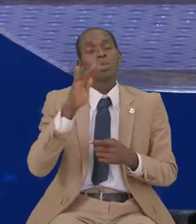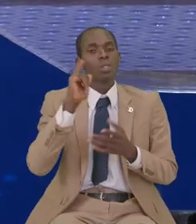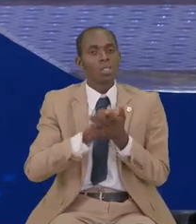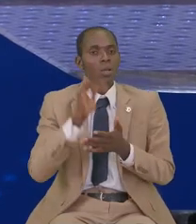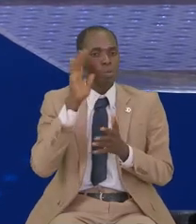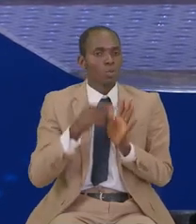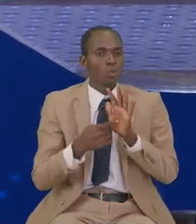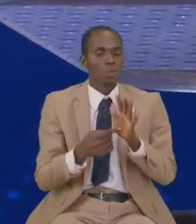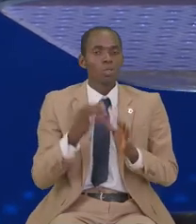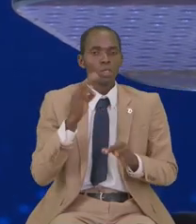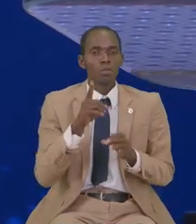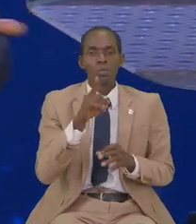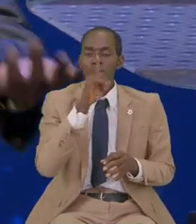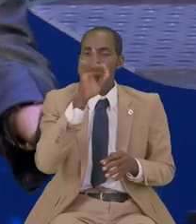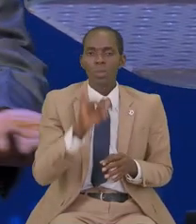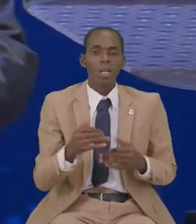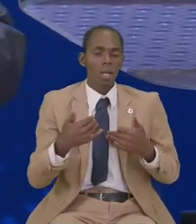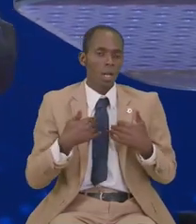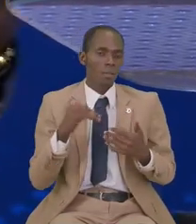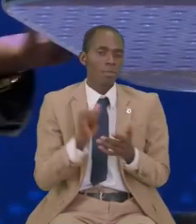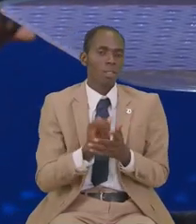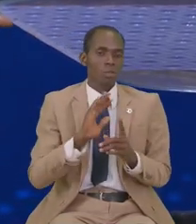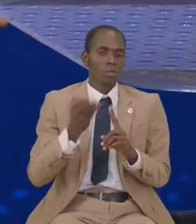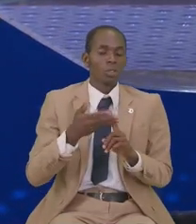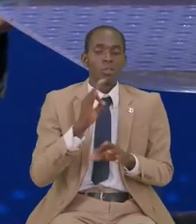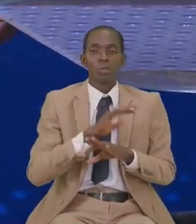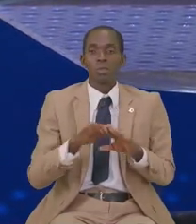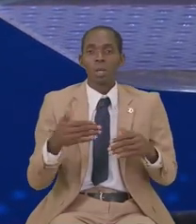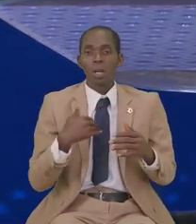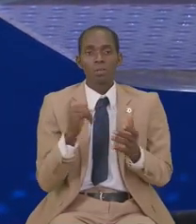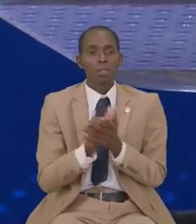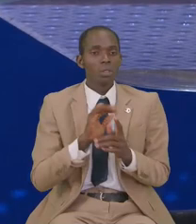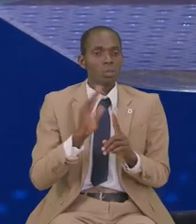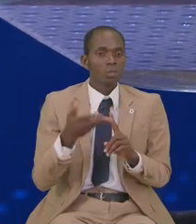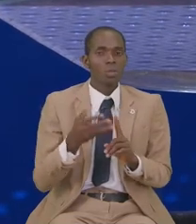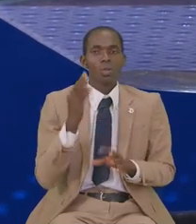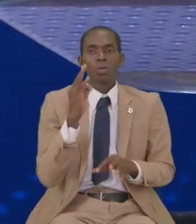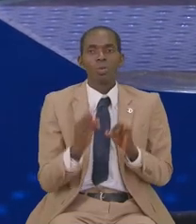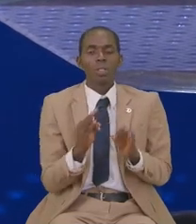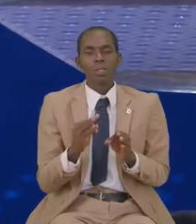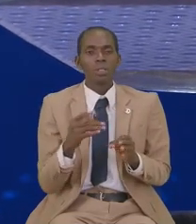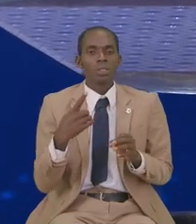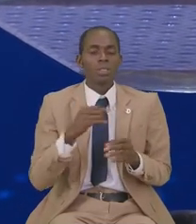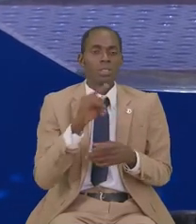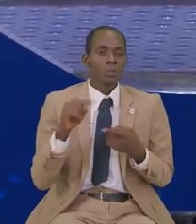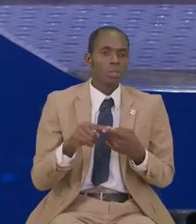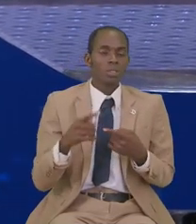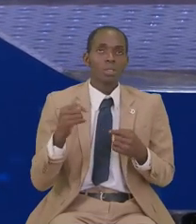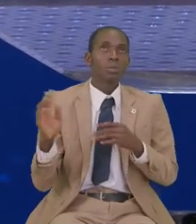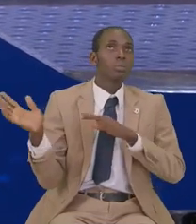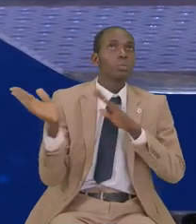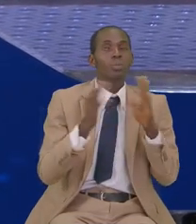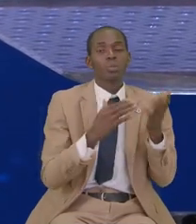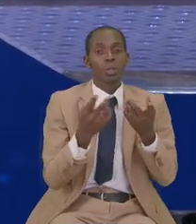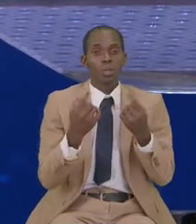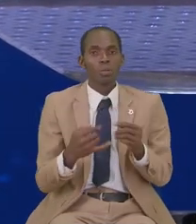really have conviction. If you don't have conviction, when the wind blows, it will blow you in their direction,